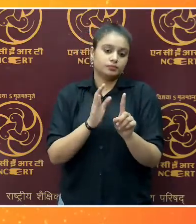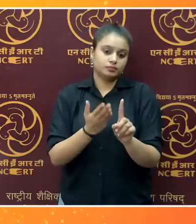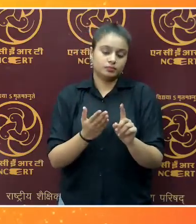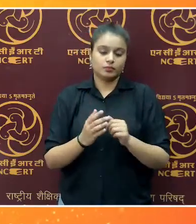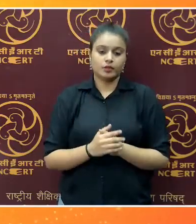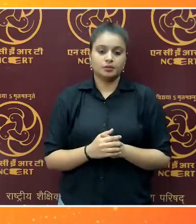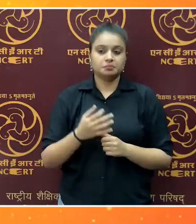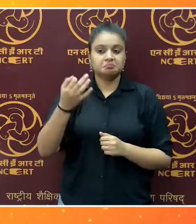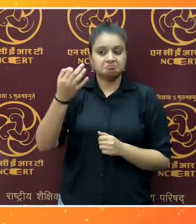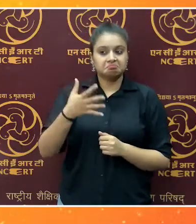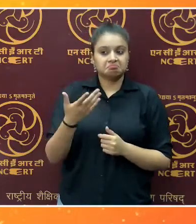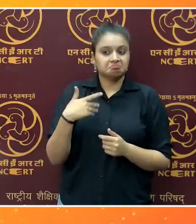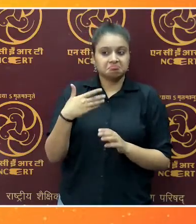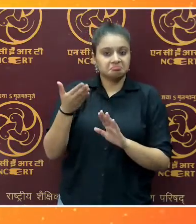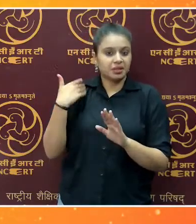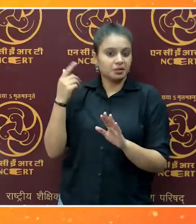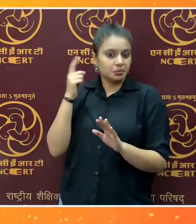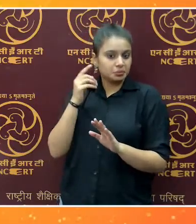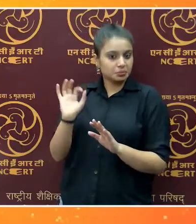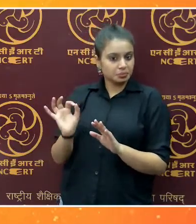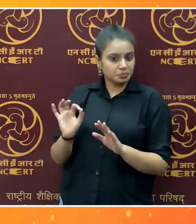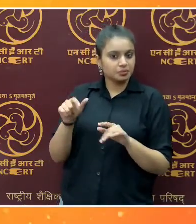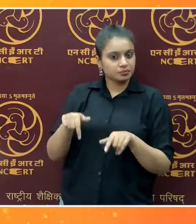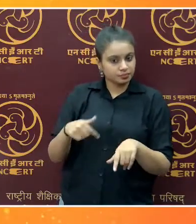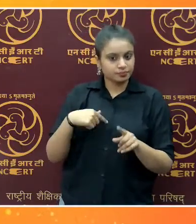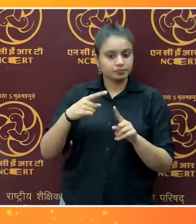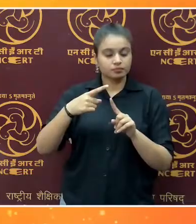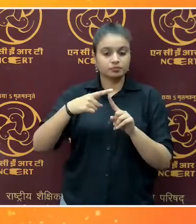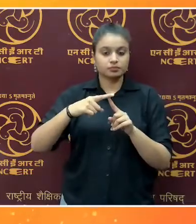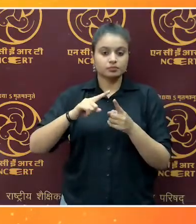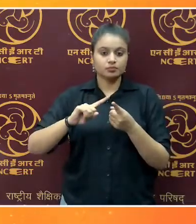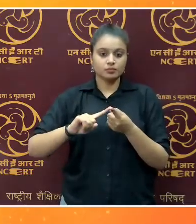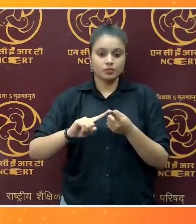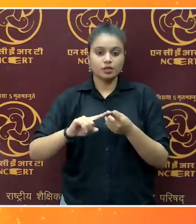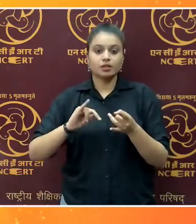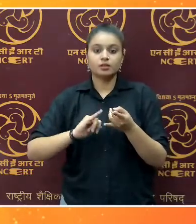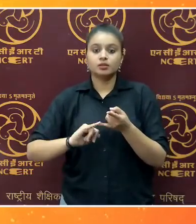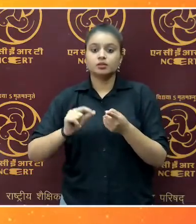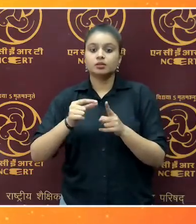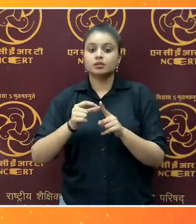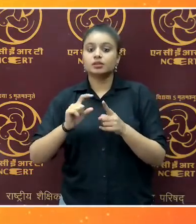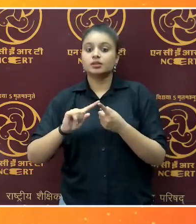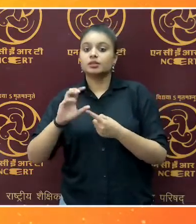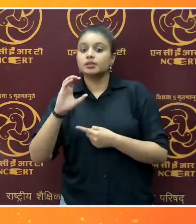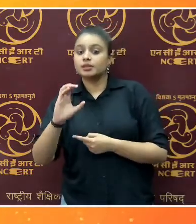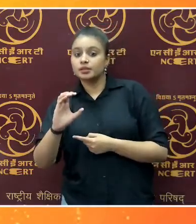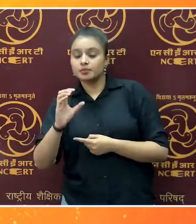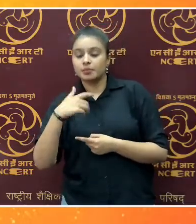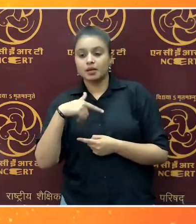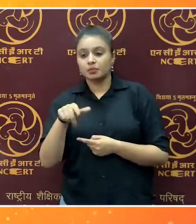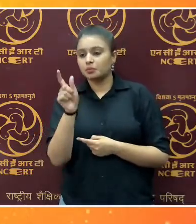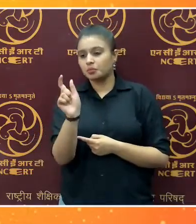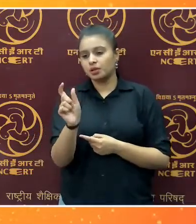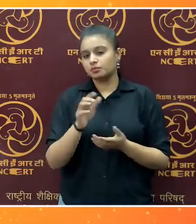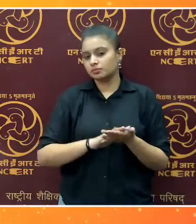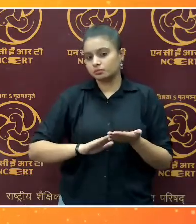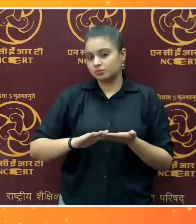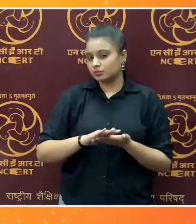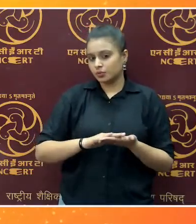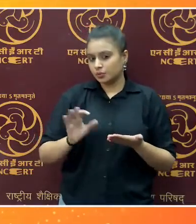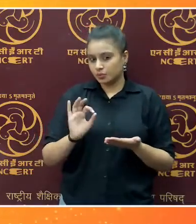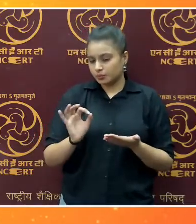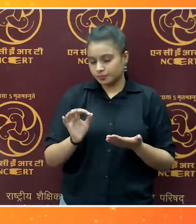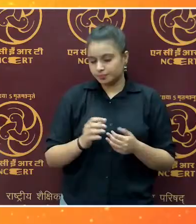Never knew about it. The opposite of it should be despect, but that word doesn't exist. It is an archaic